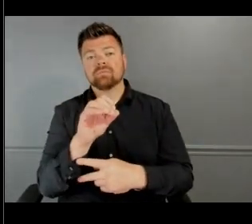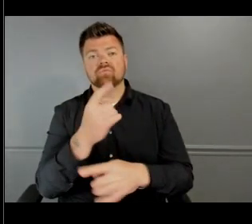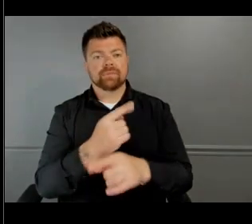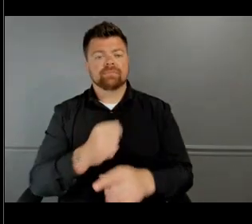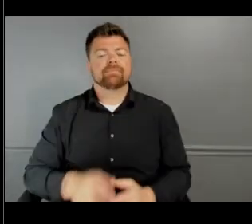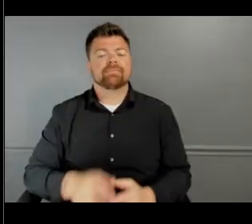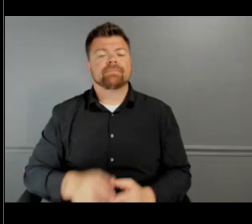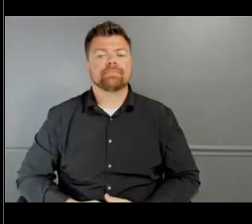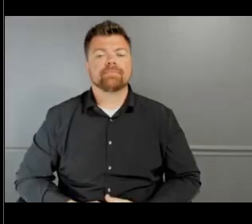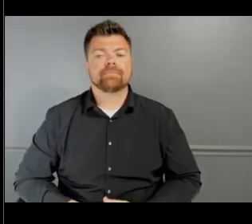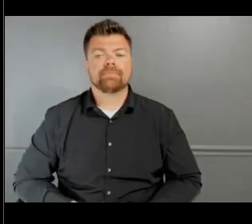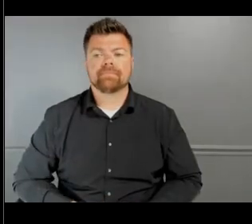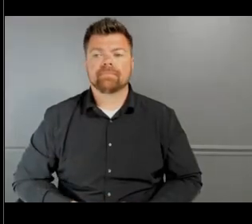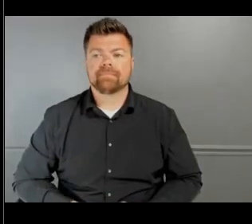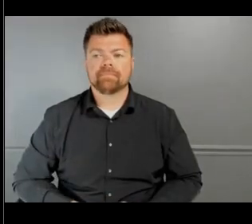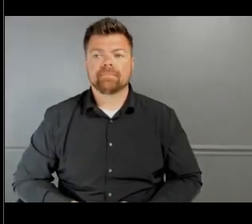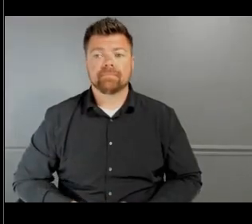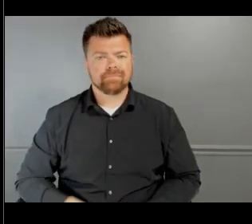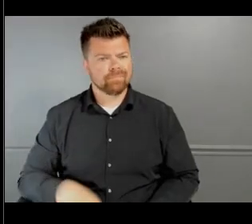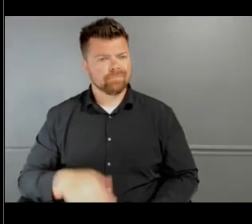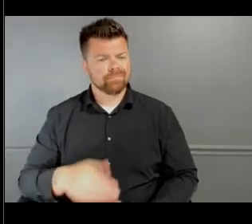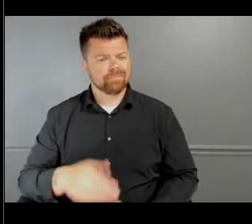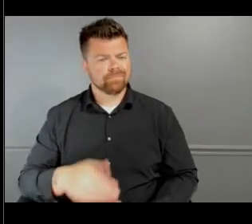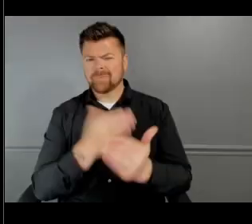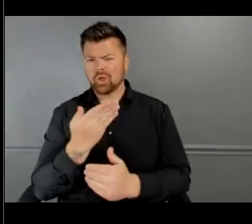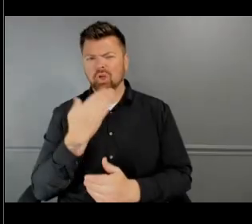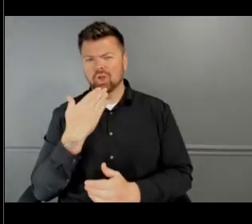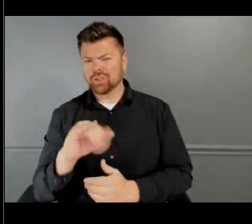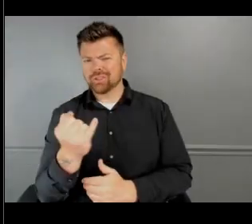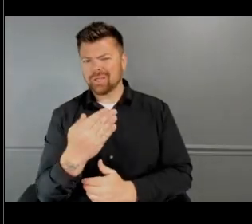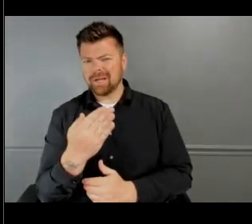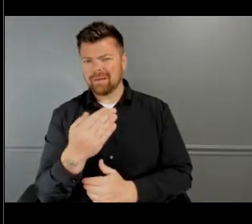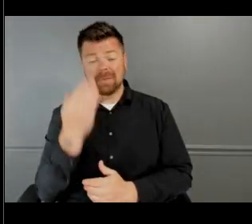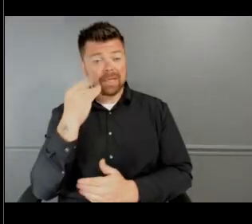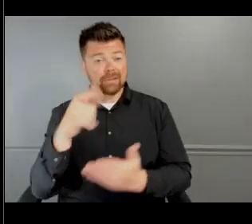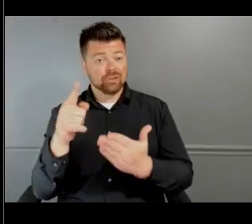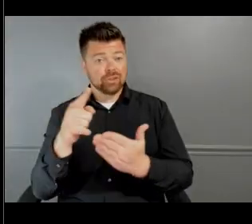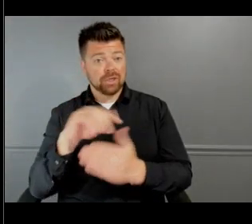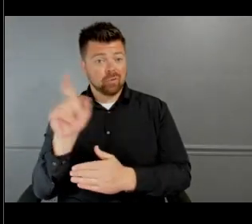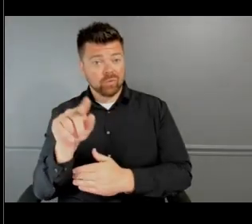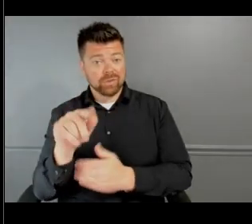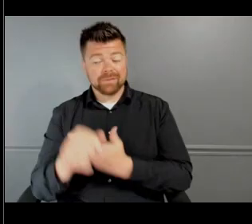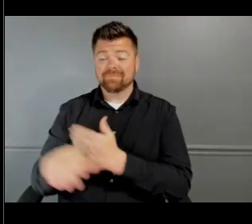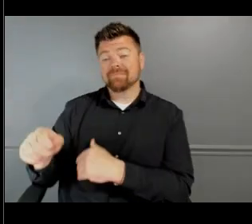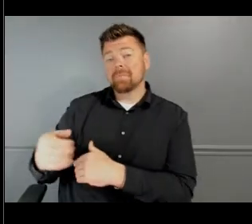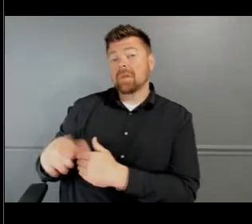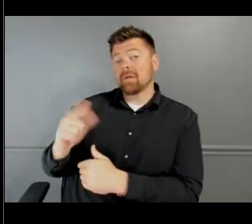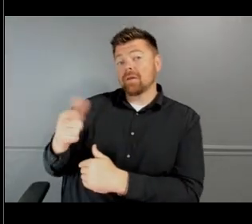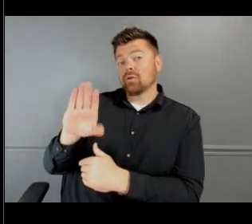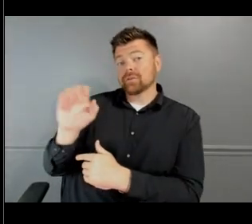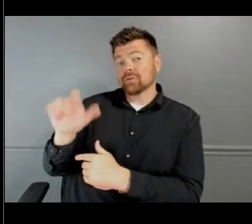correct. So good job on the knowledge check questions. I'll send it back to Crystal for the